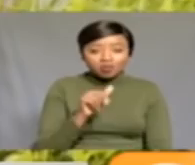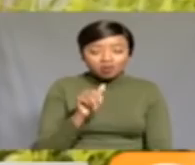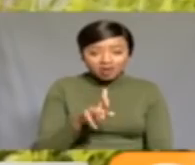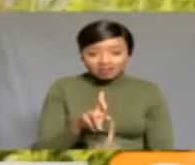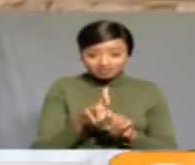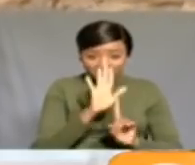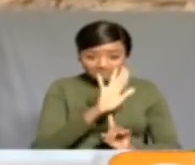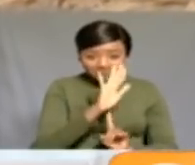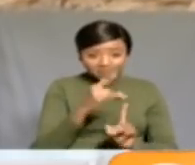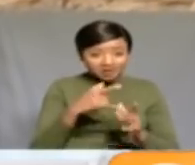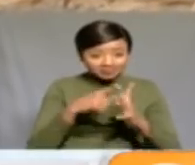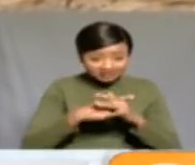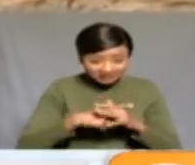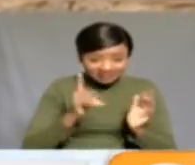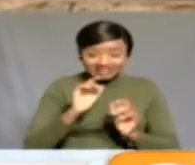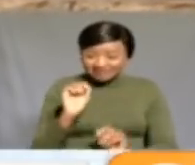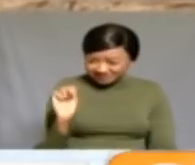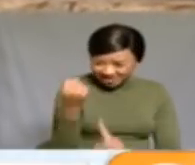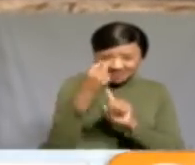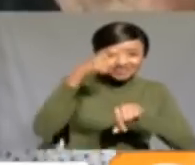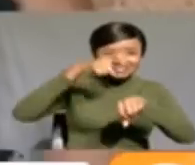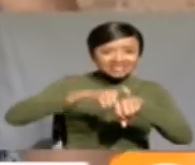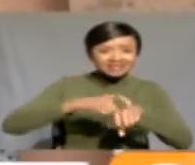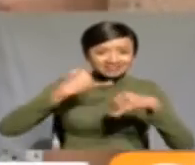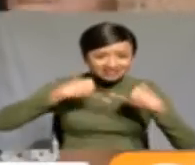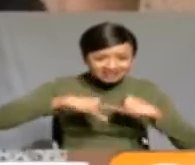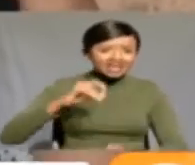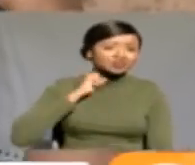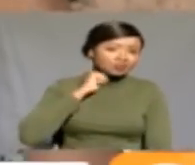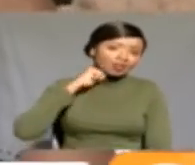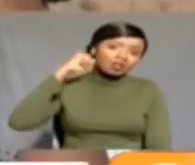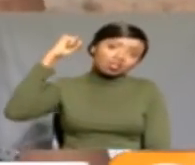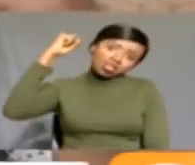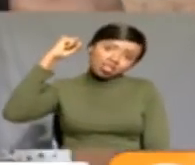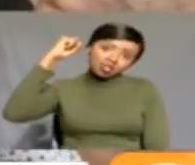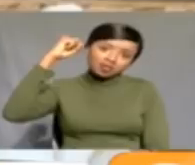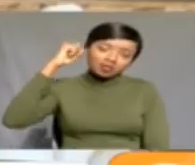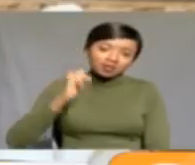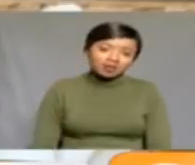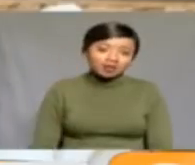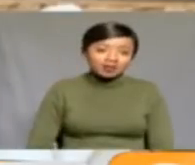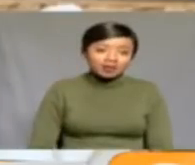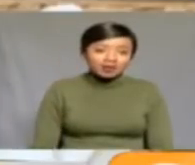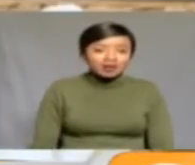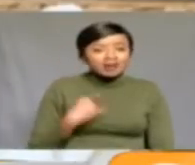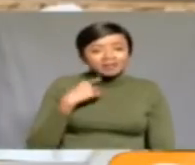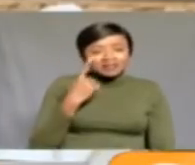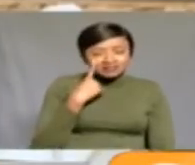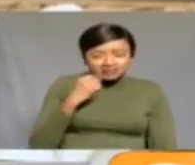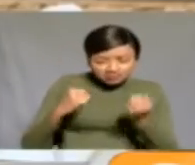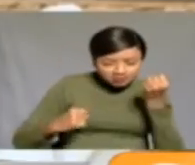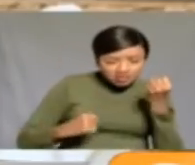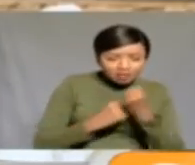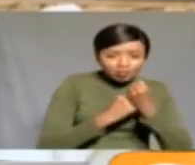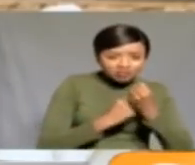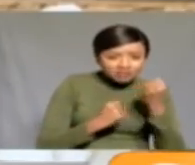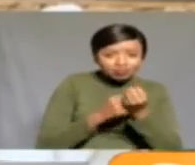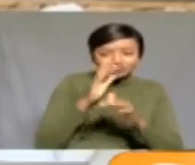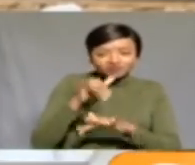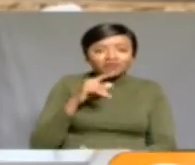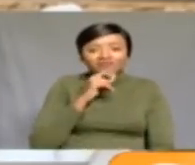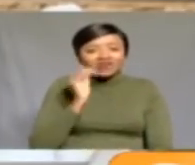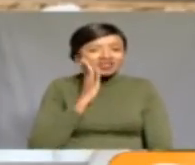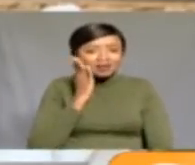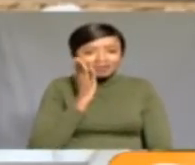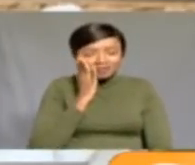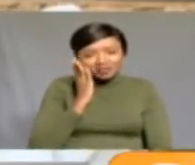began after the fifth attempt, where she used her medication to try and take her own life. I saw the support that I had from my parents. The